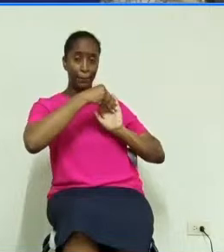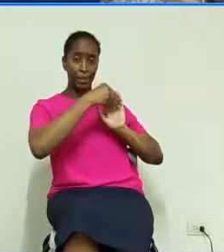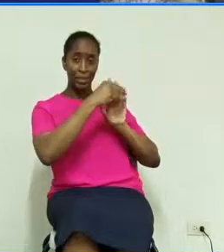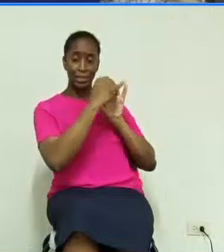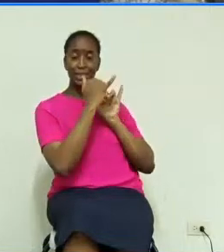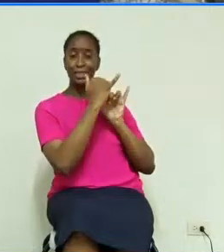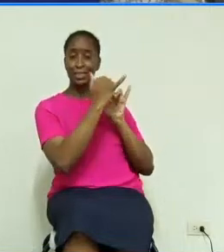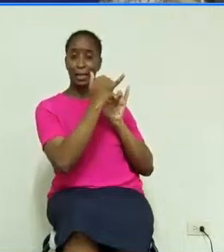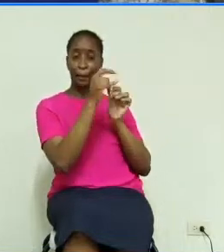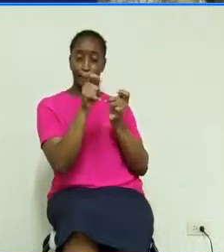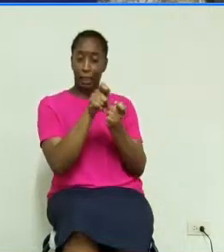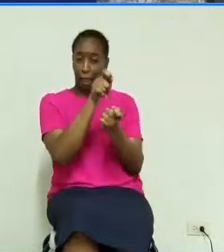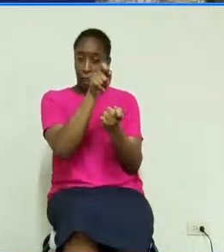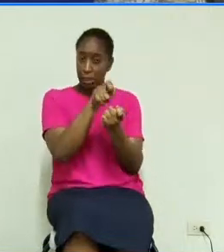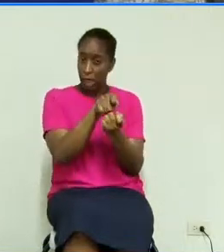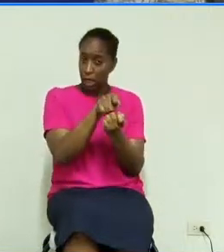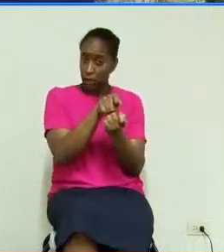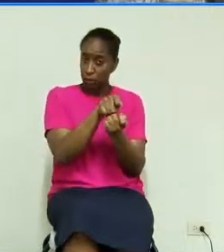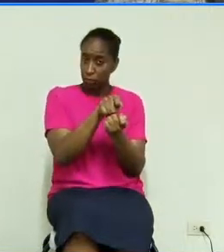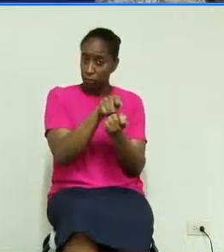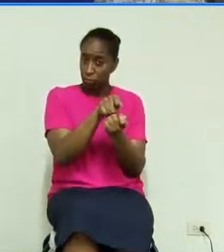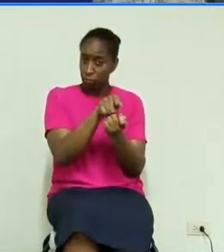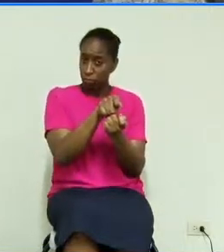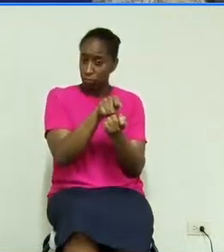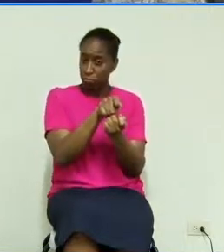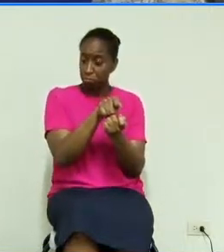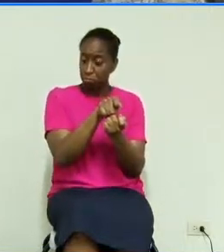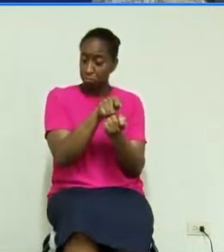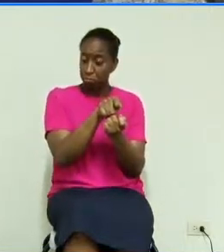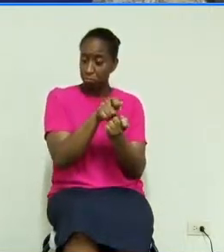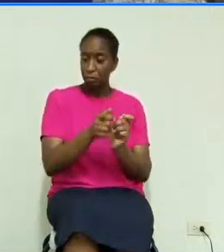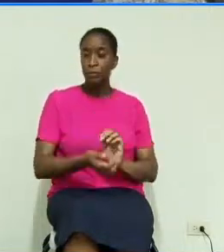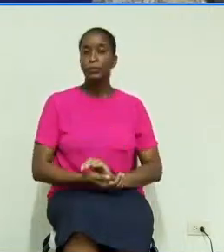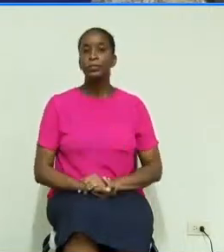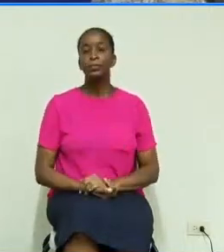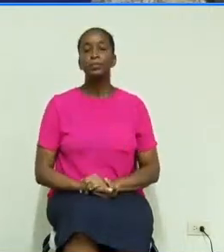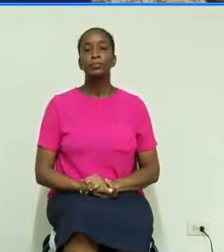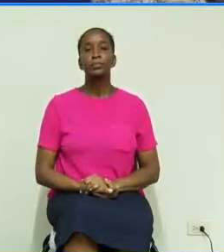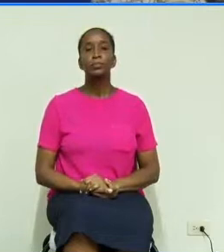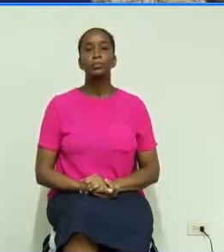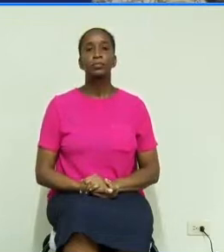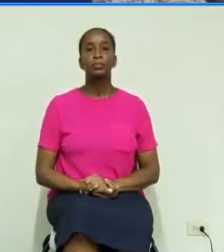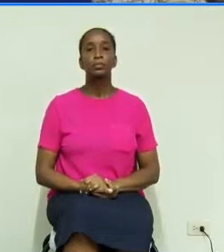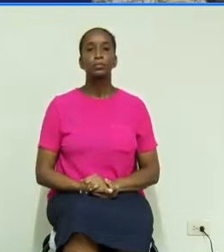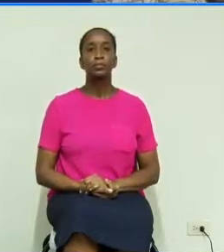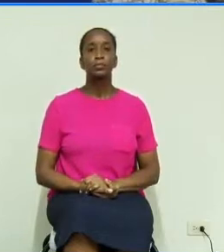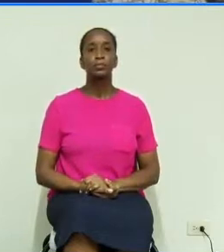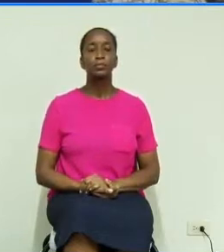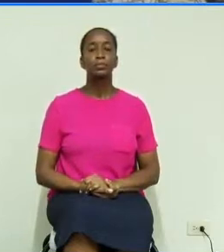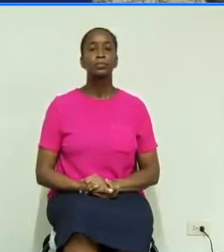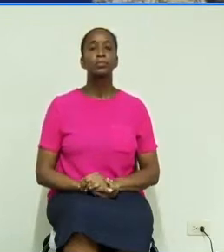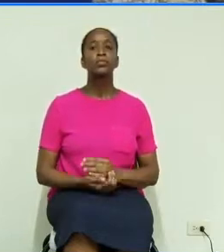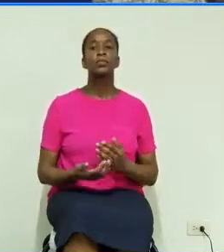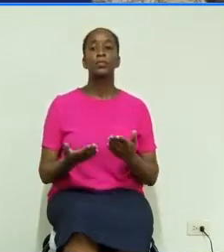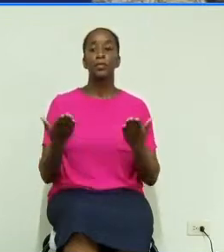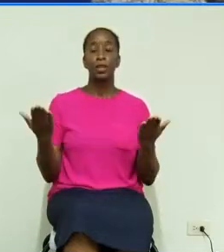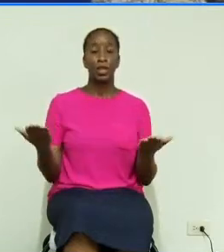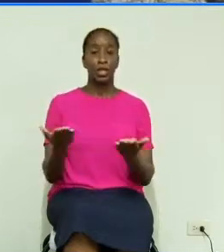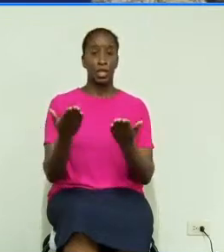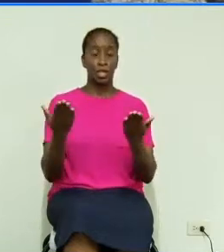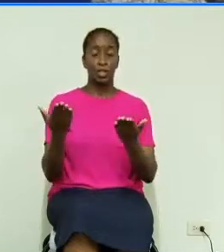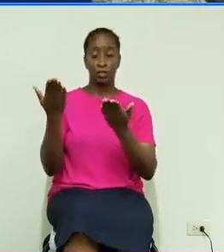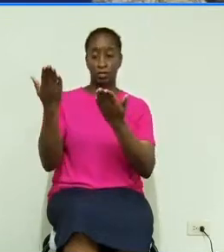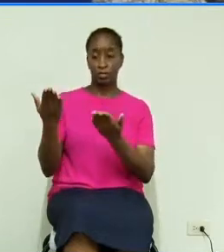You tell us. I want to recognize in the audience this evening the Honorable Peter Phillips, the Member of Parliament for